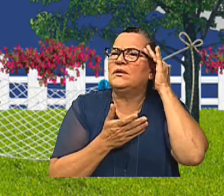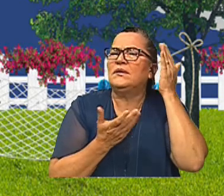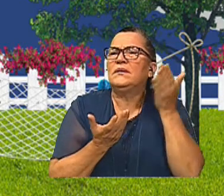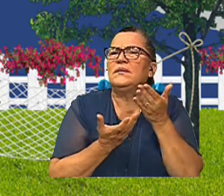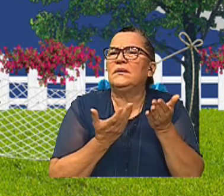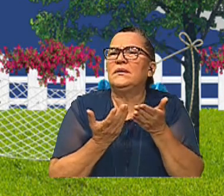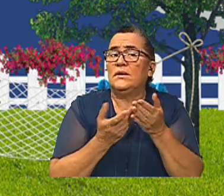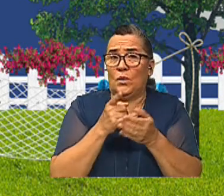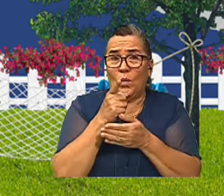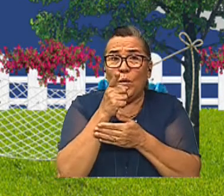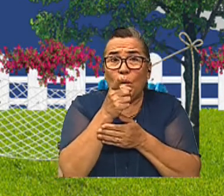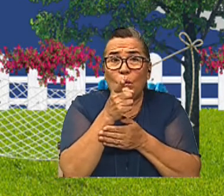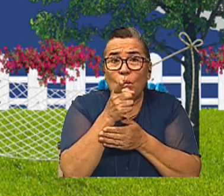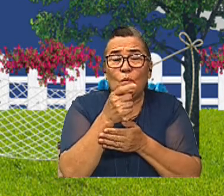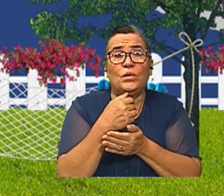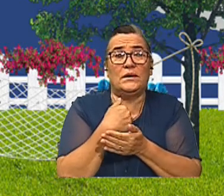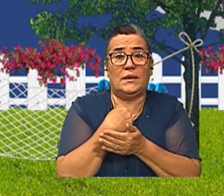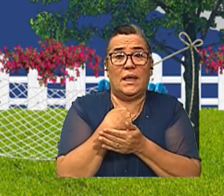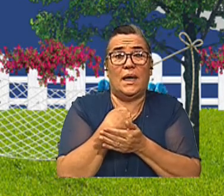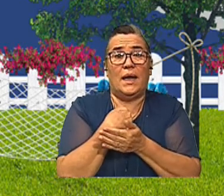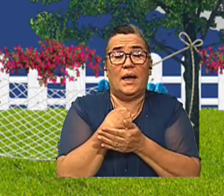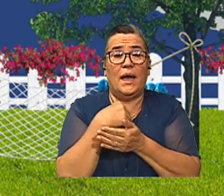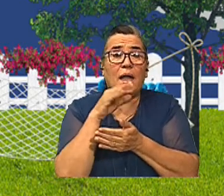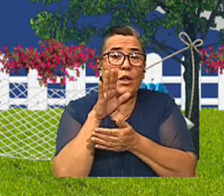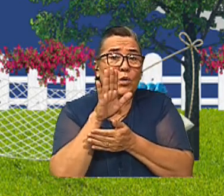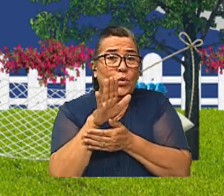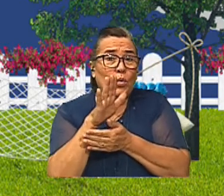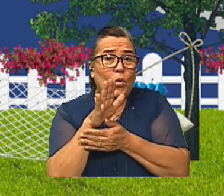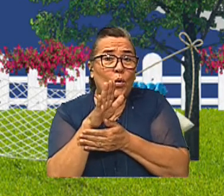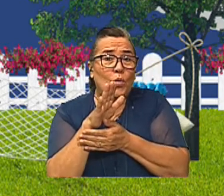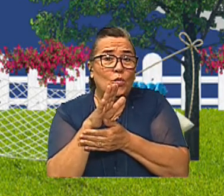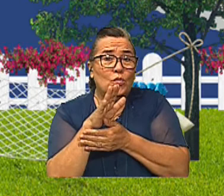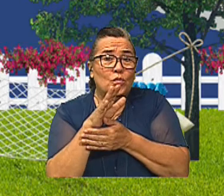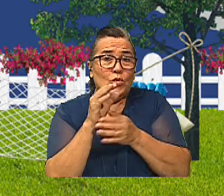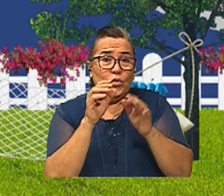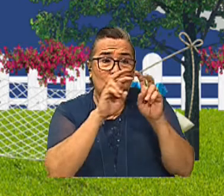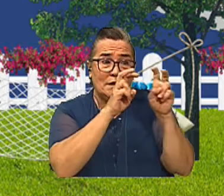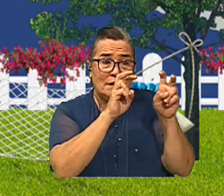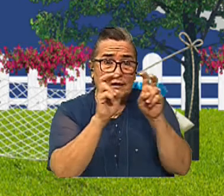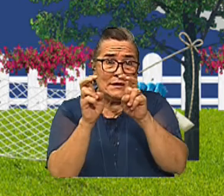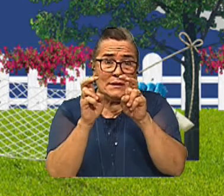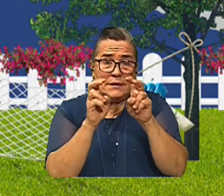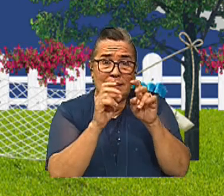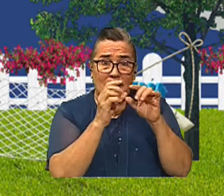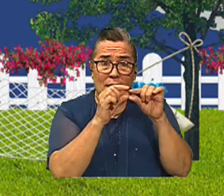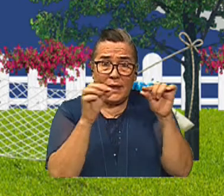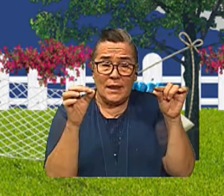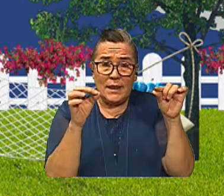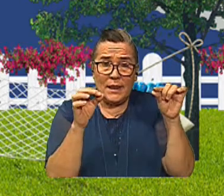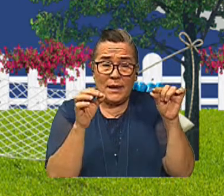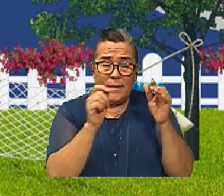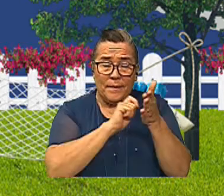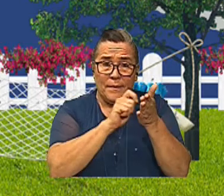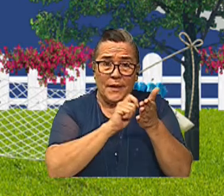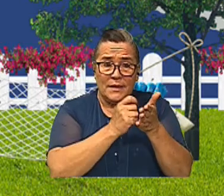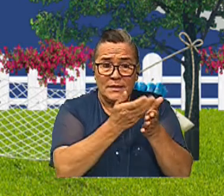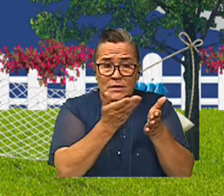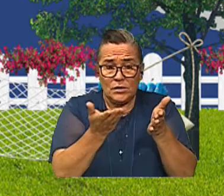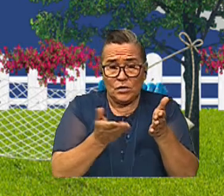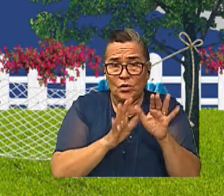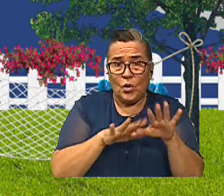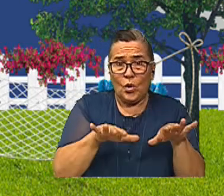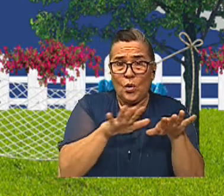if you have your items at home. Your pencil, notebook,